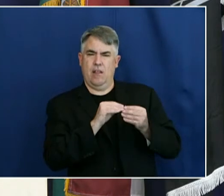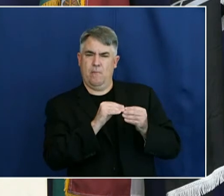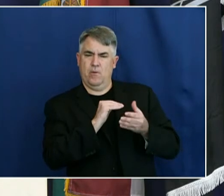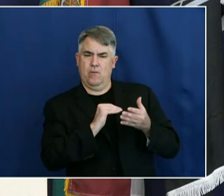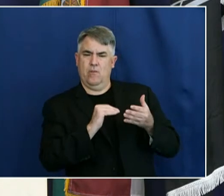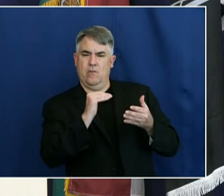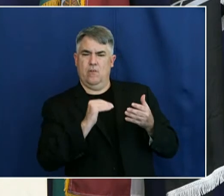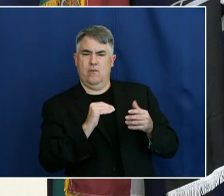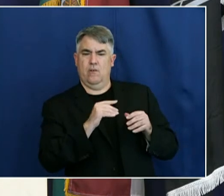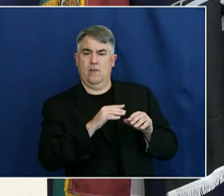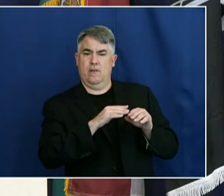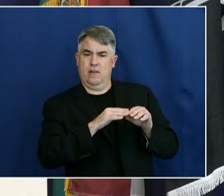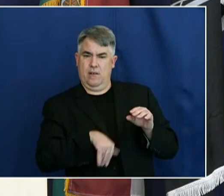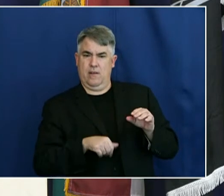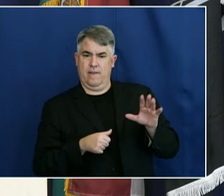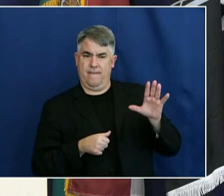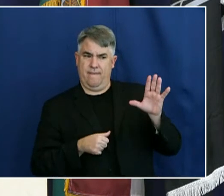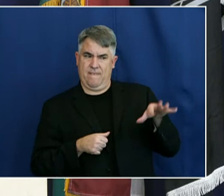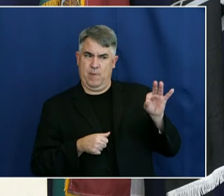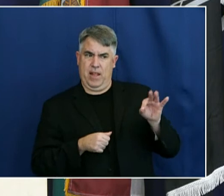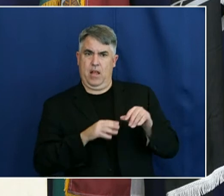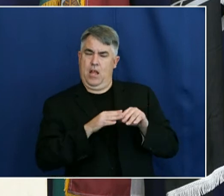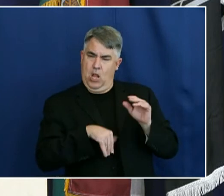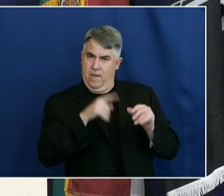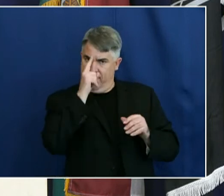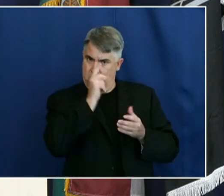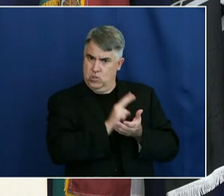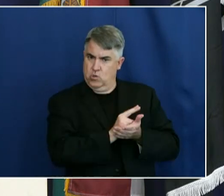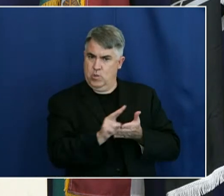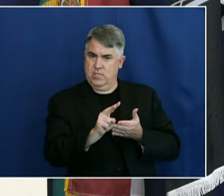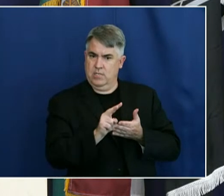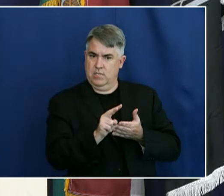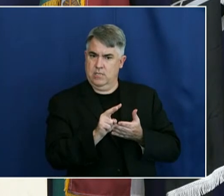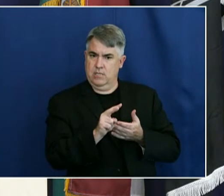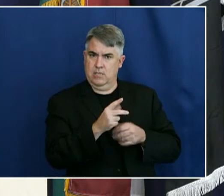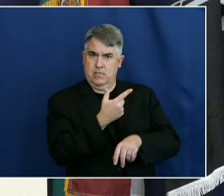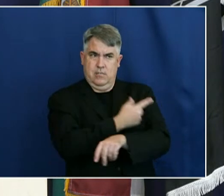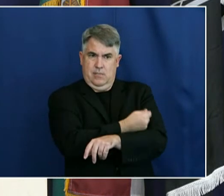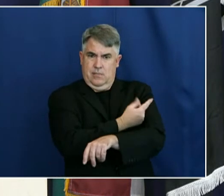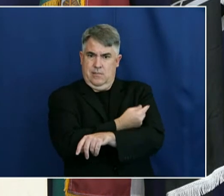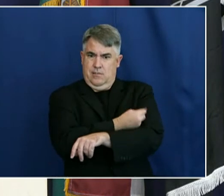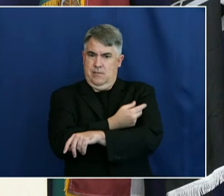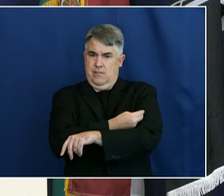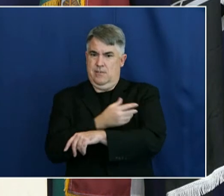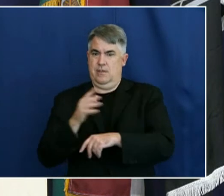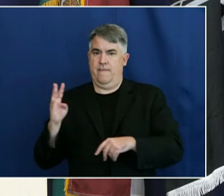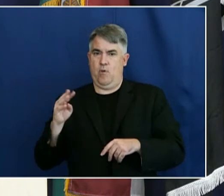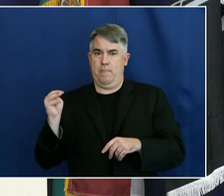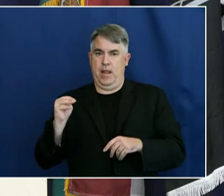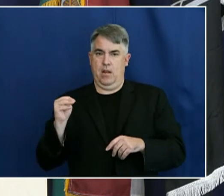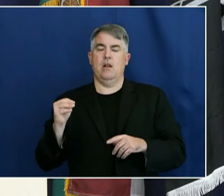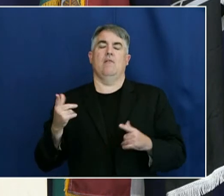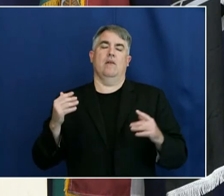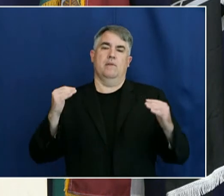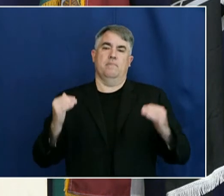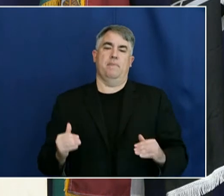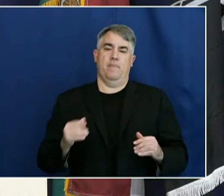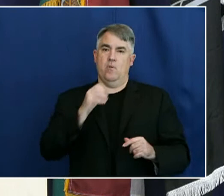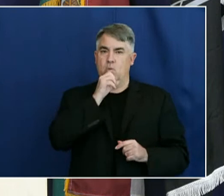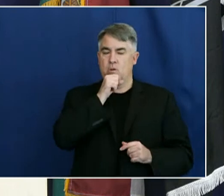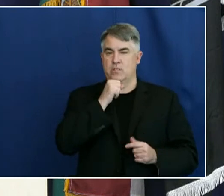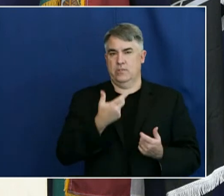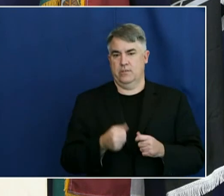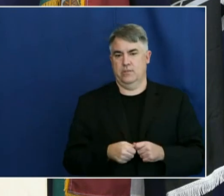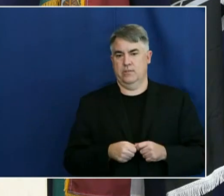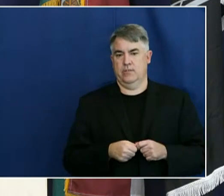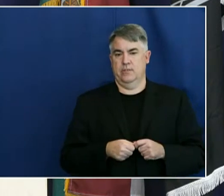under 5.9 when the state hits 4 million, then we would be eligible to descend into the orange tier. There's a little caveat in